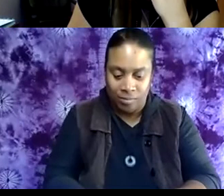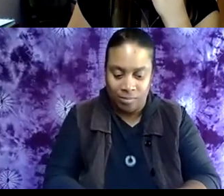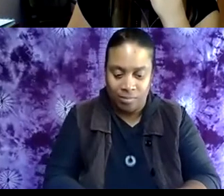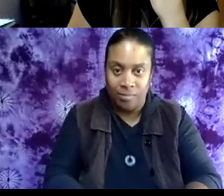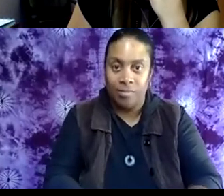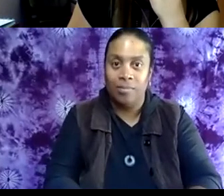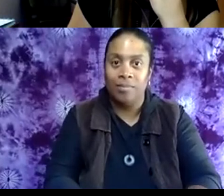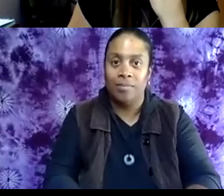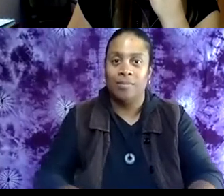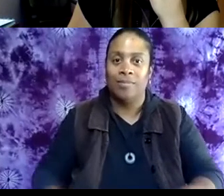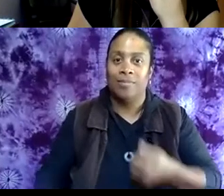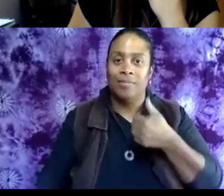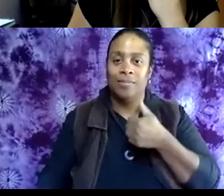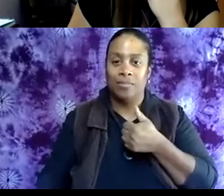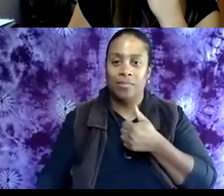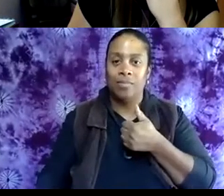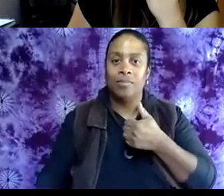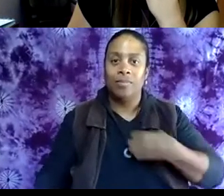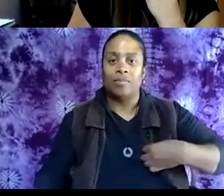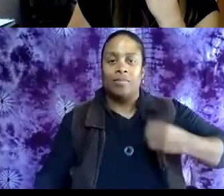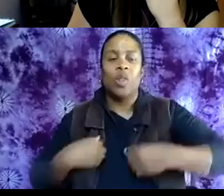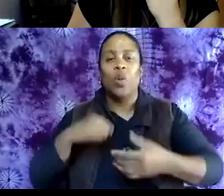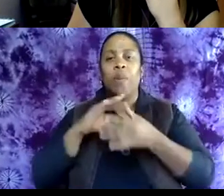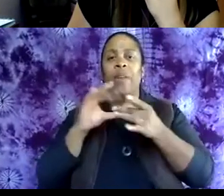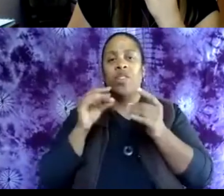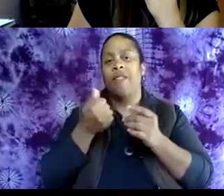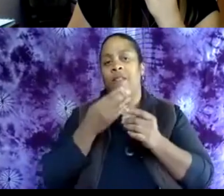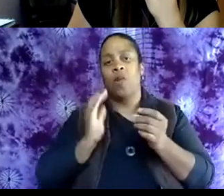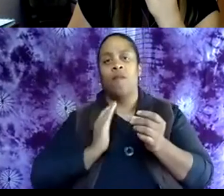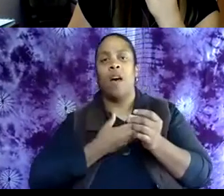Yeah, yes. Mention some of our upcoming events too. We have,